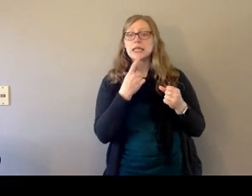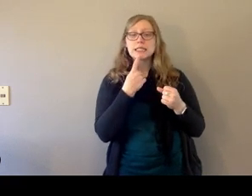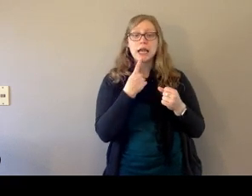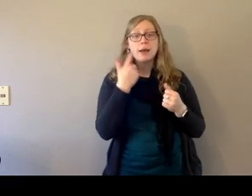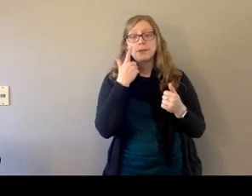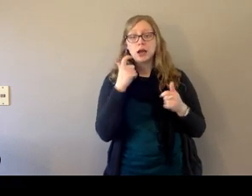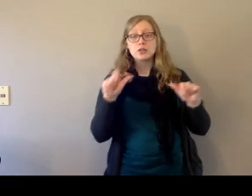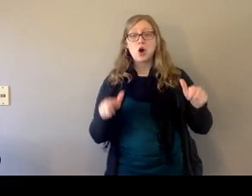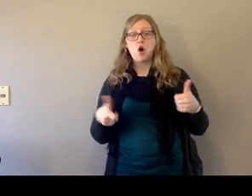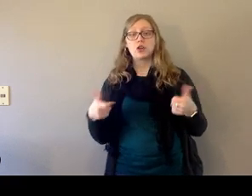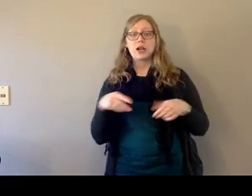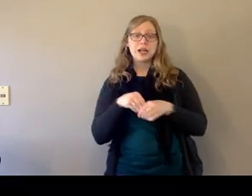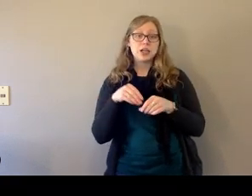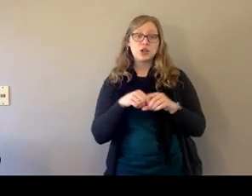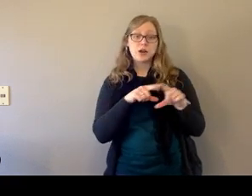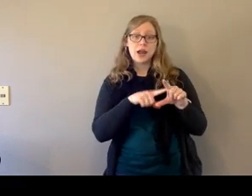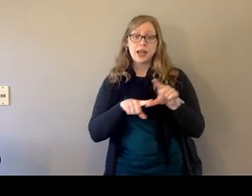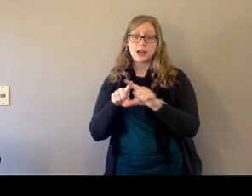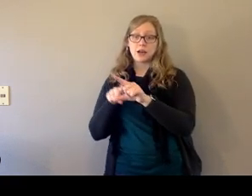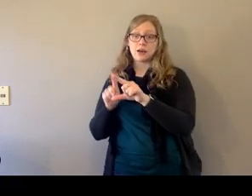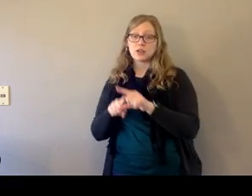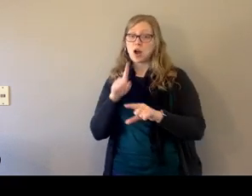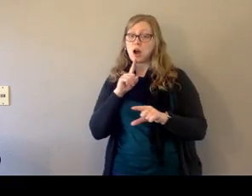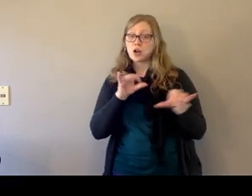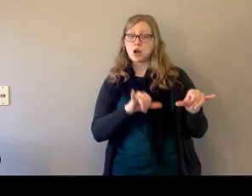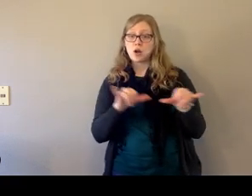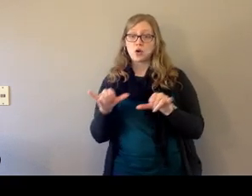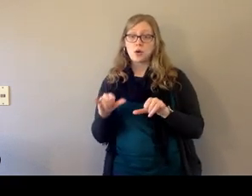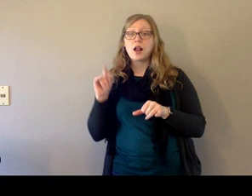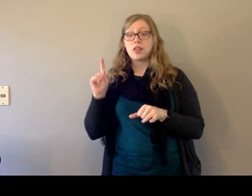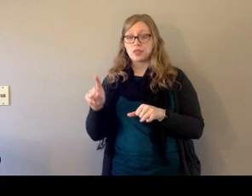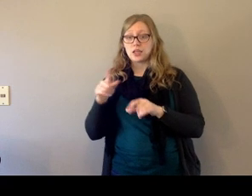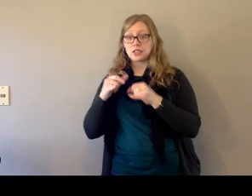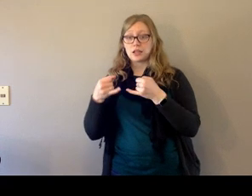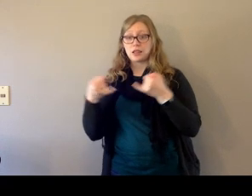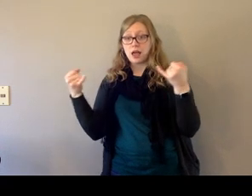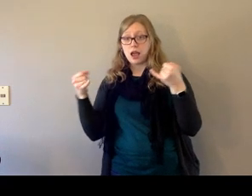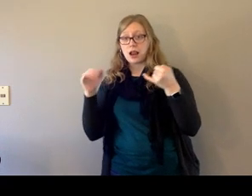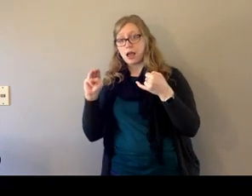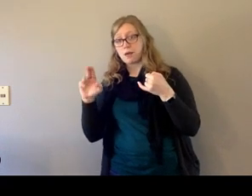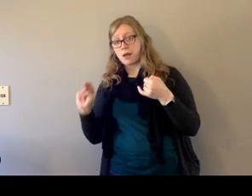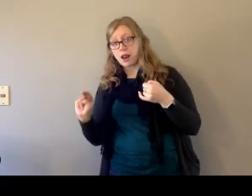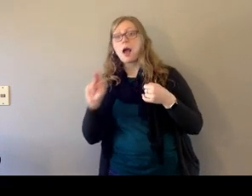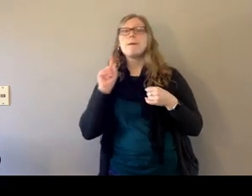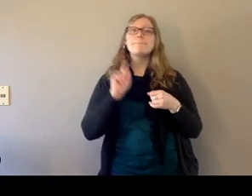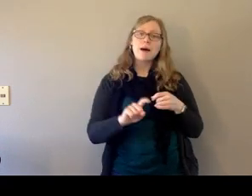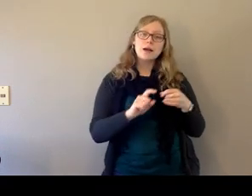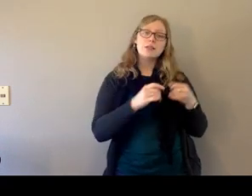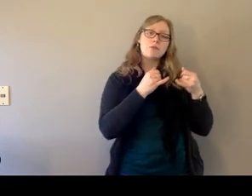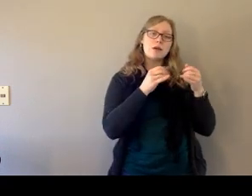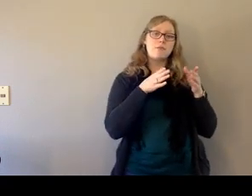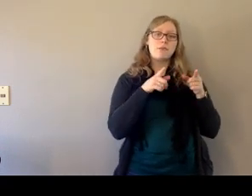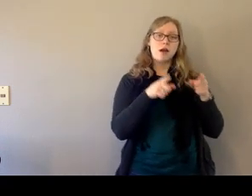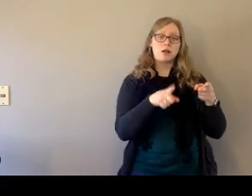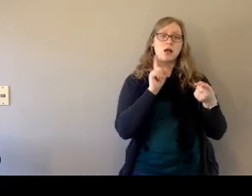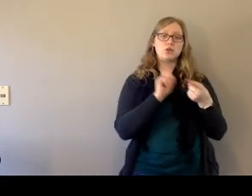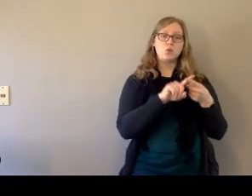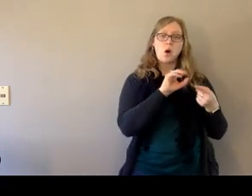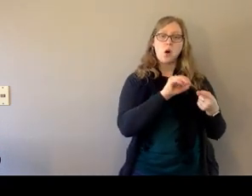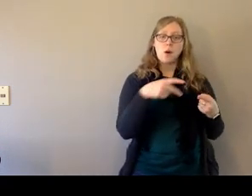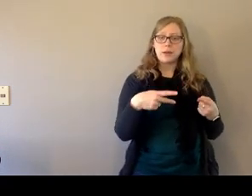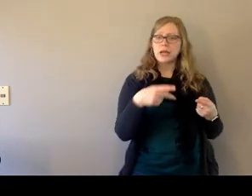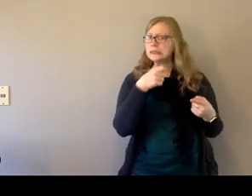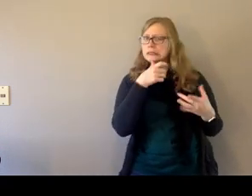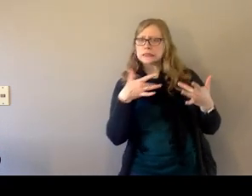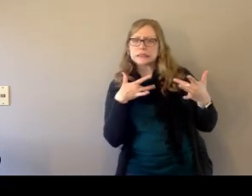these alternate interior angles are congruent, this line MN has to be parallel to OP. Don't get hung up on